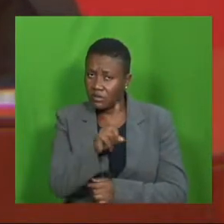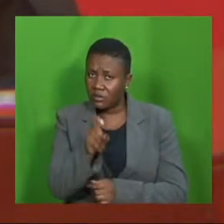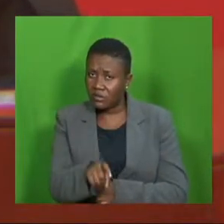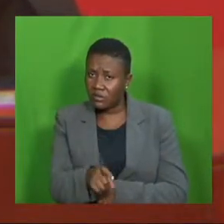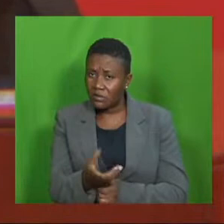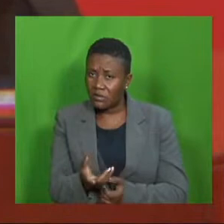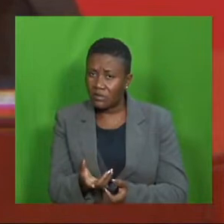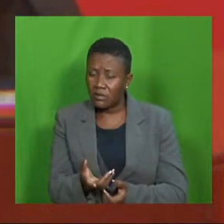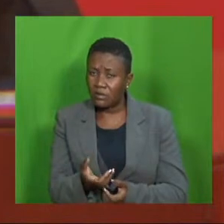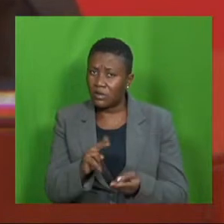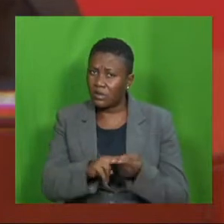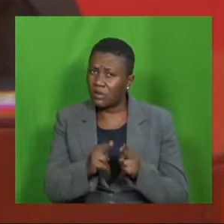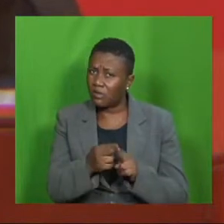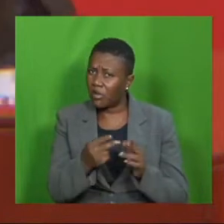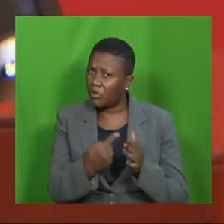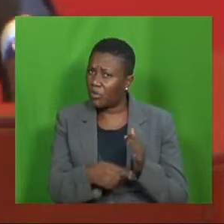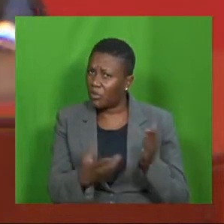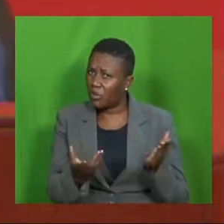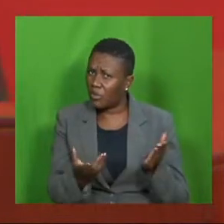What's the number?